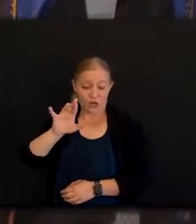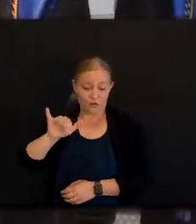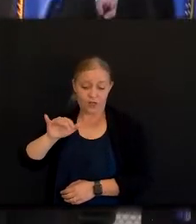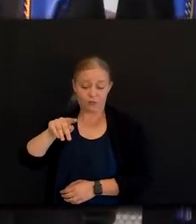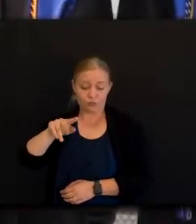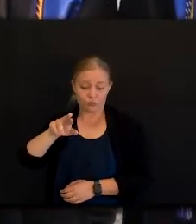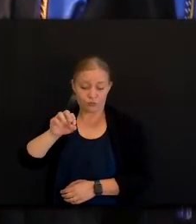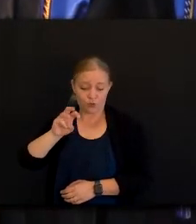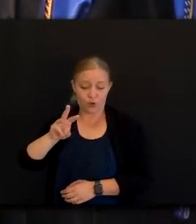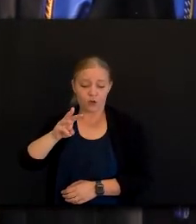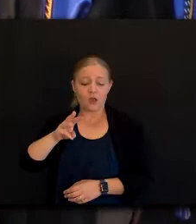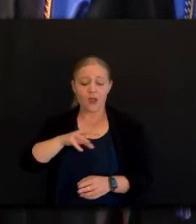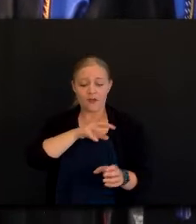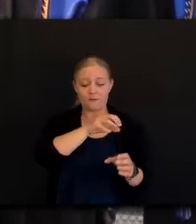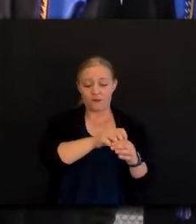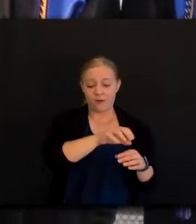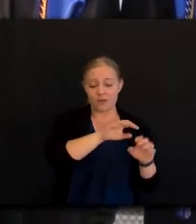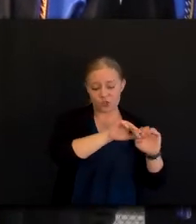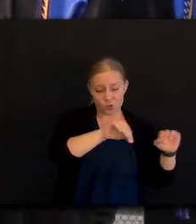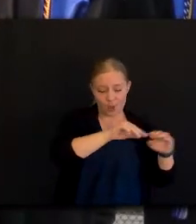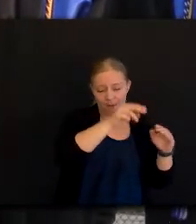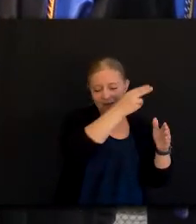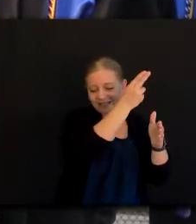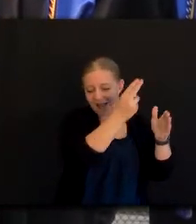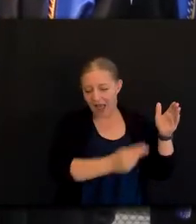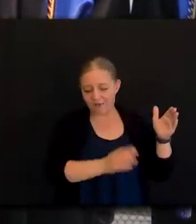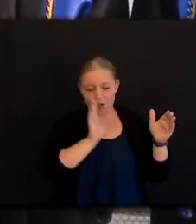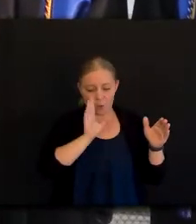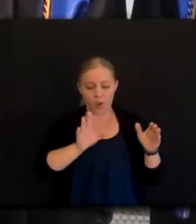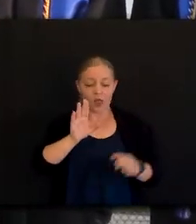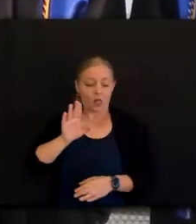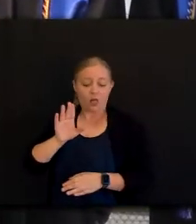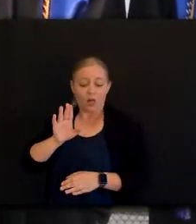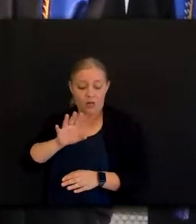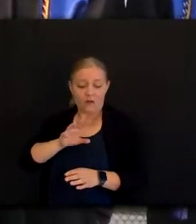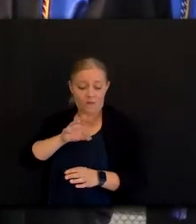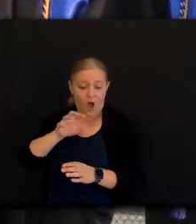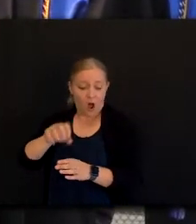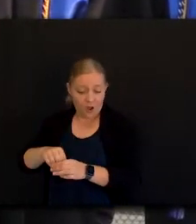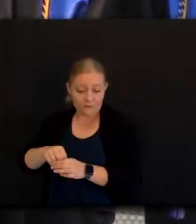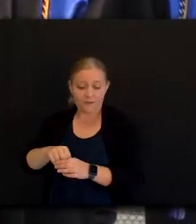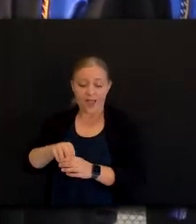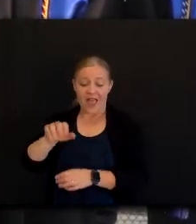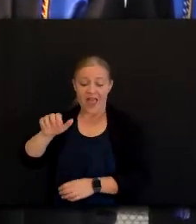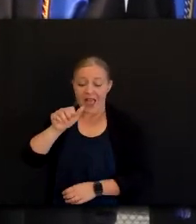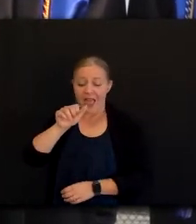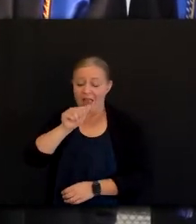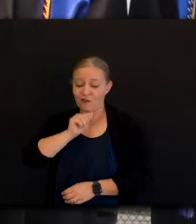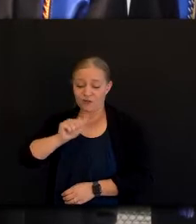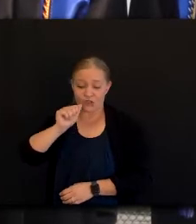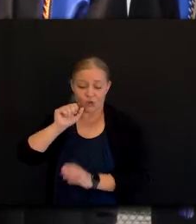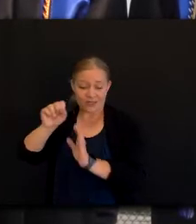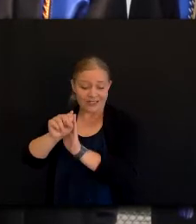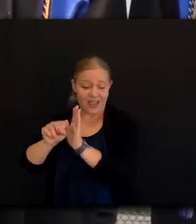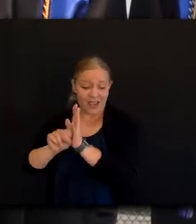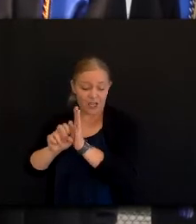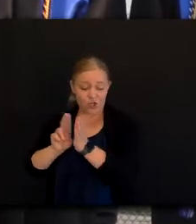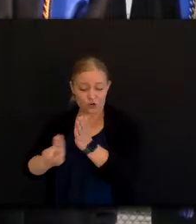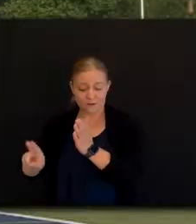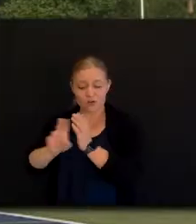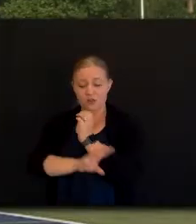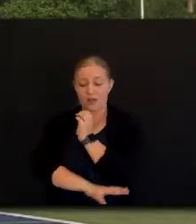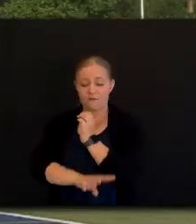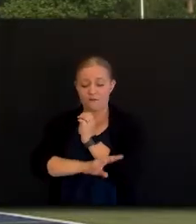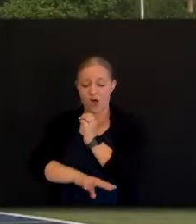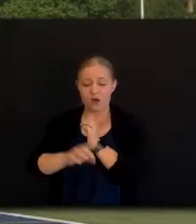Honor Society at Northwest. Connor will major in sustainability at Arizona State University this fall.